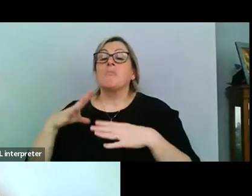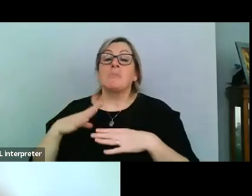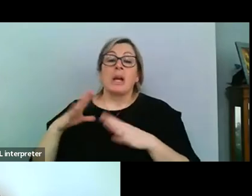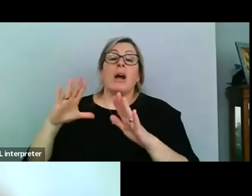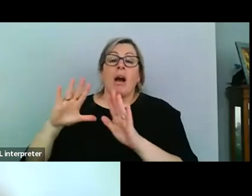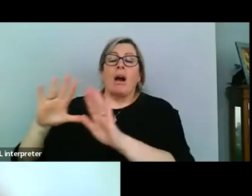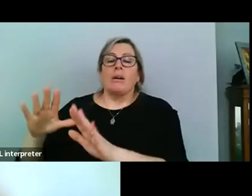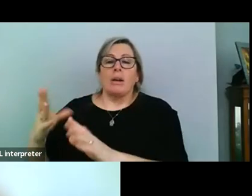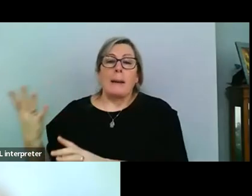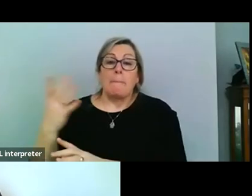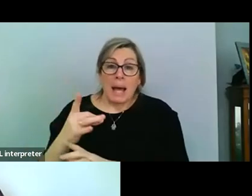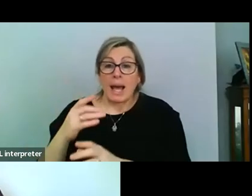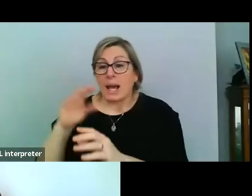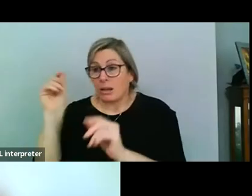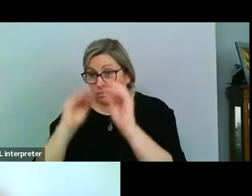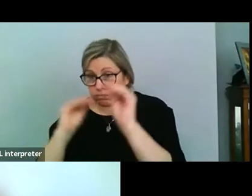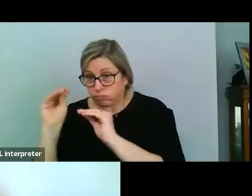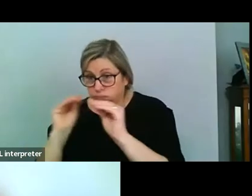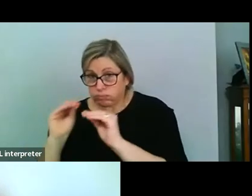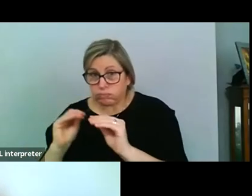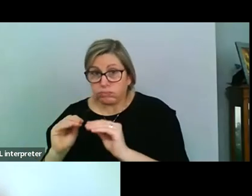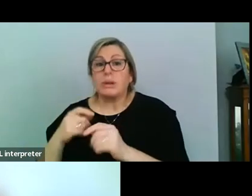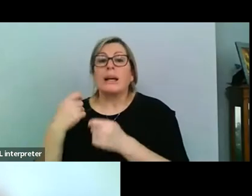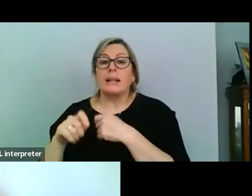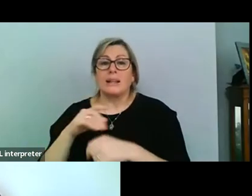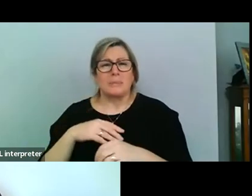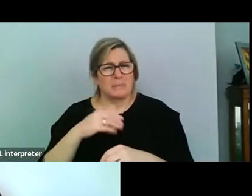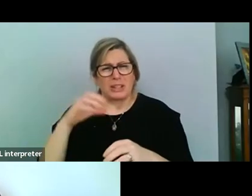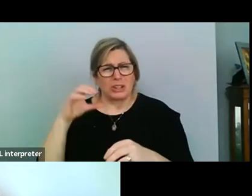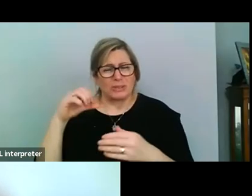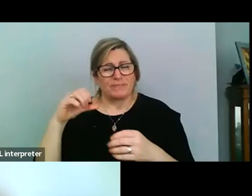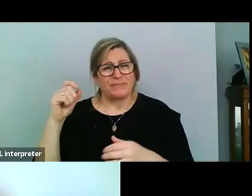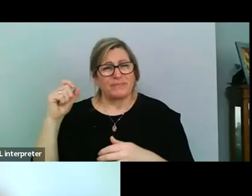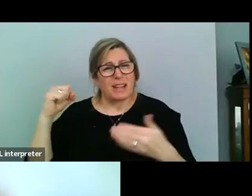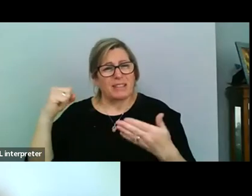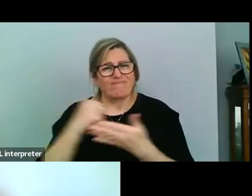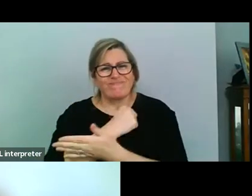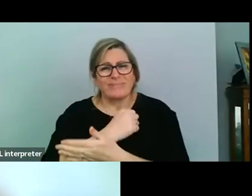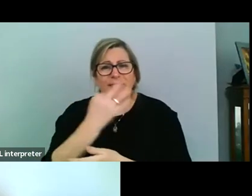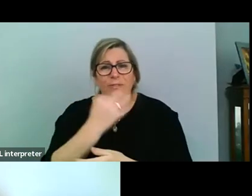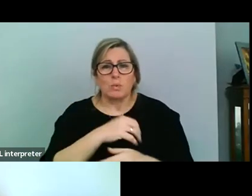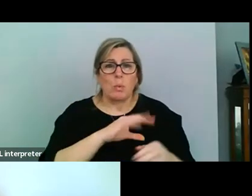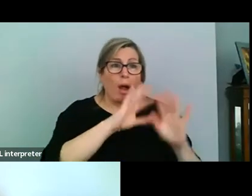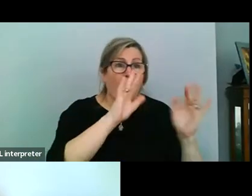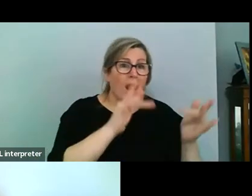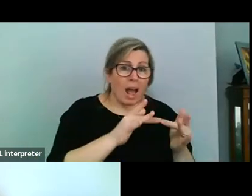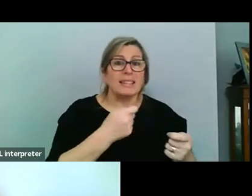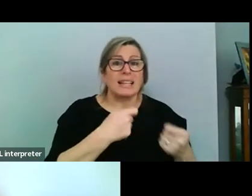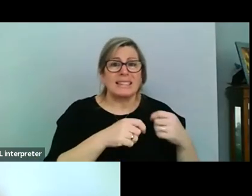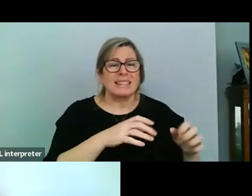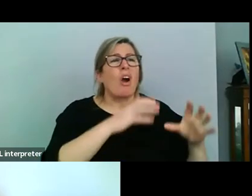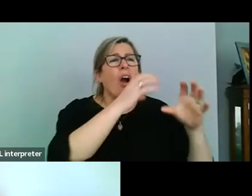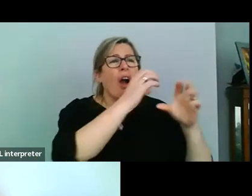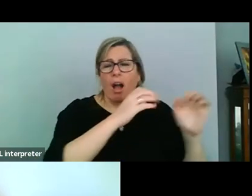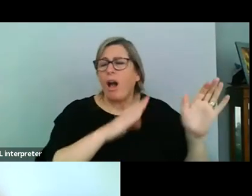just would be a shame if you went to the online form and then you lost any of what you put in. So if you want to kind of fill it out